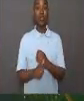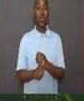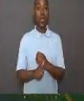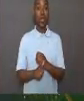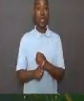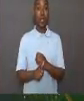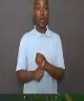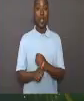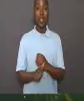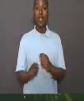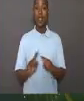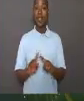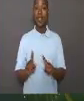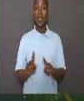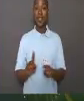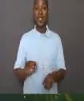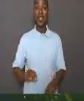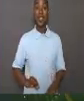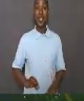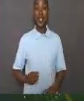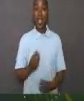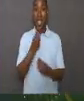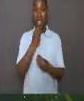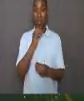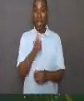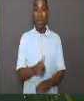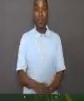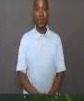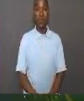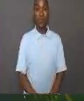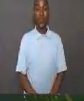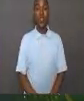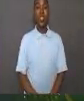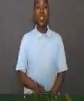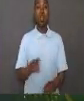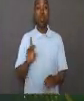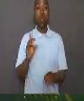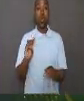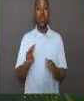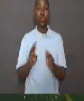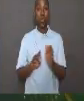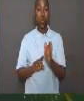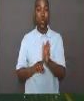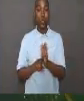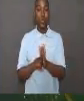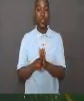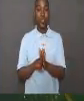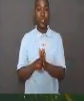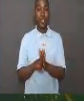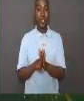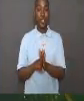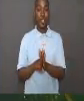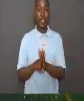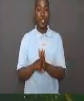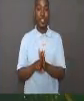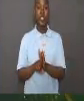it. Instead, tapeworms rob the host of their